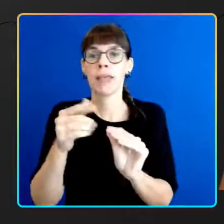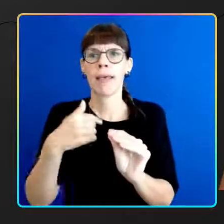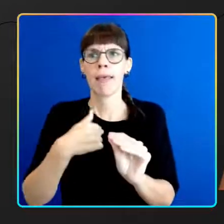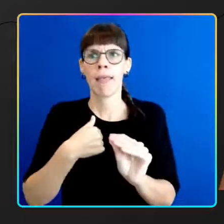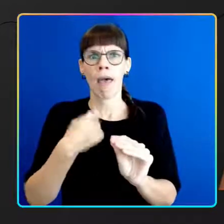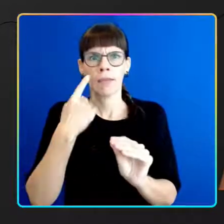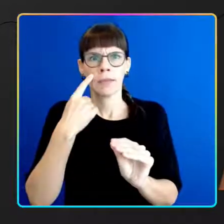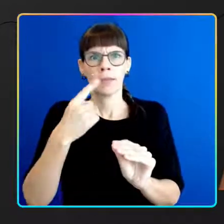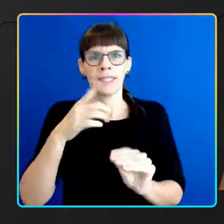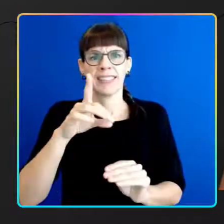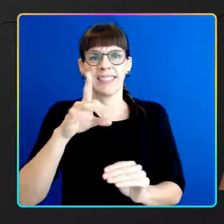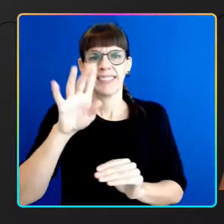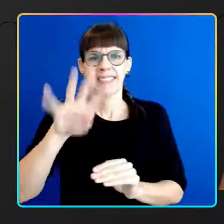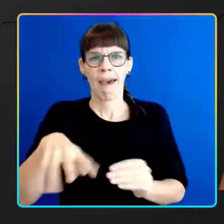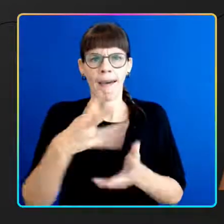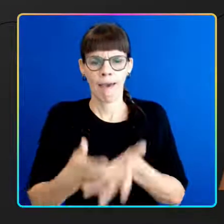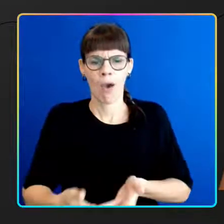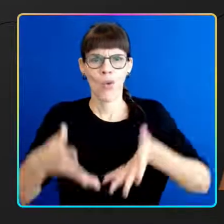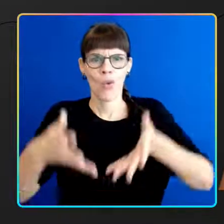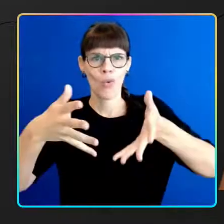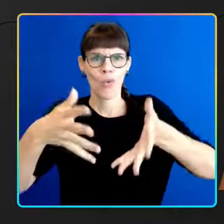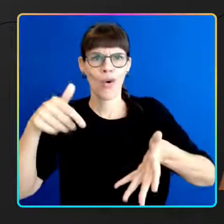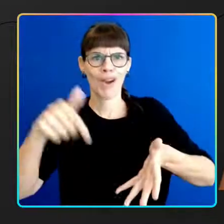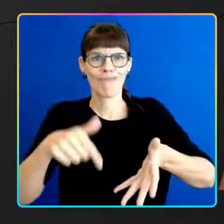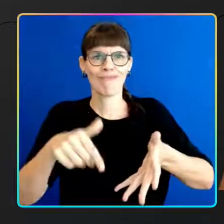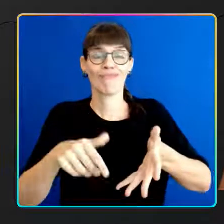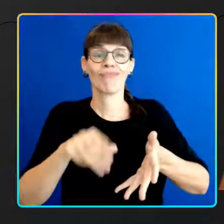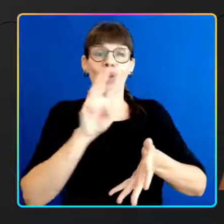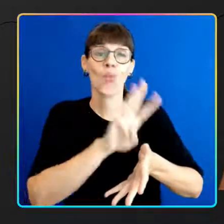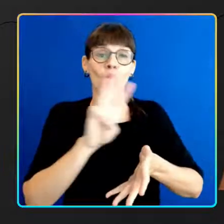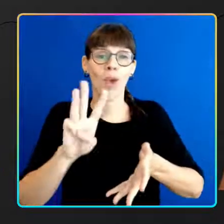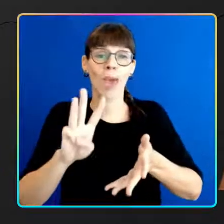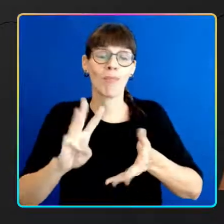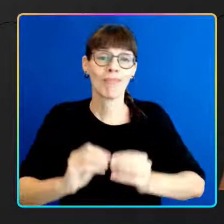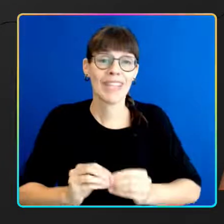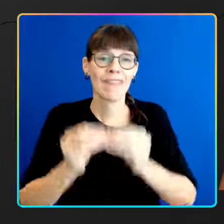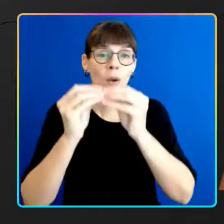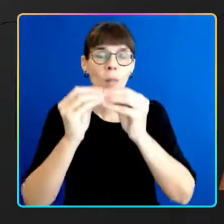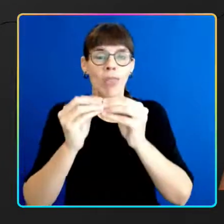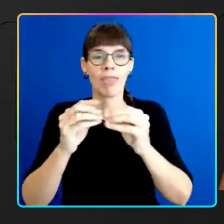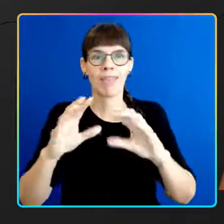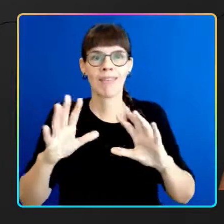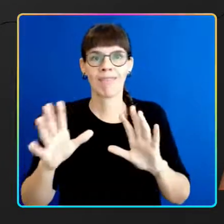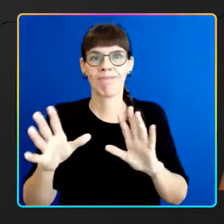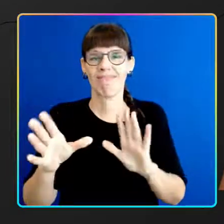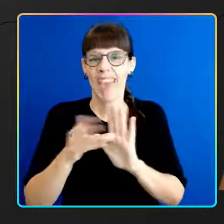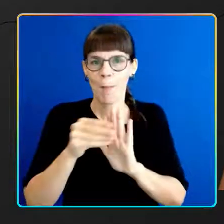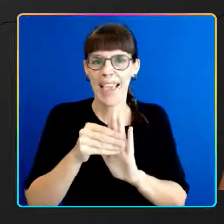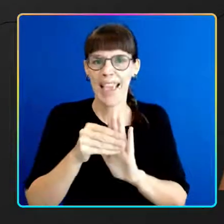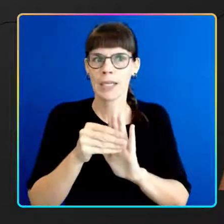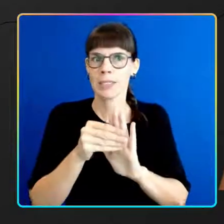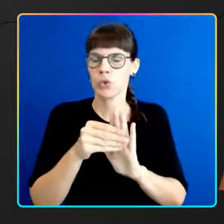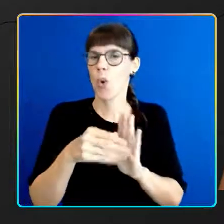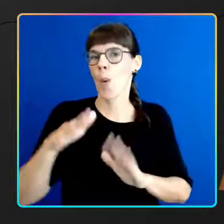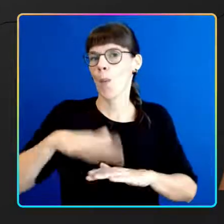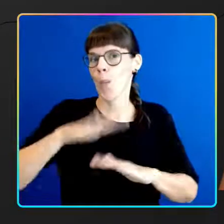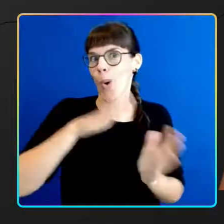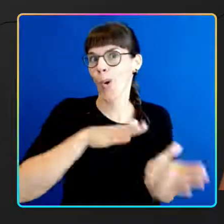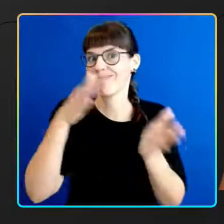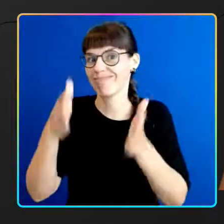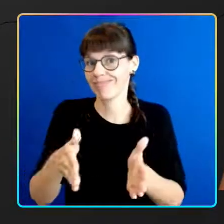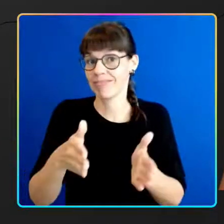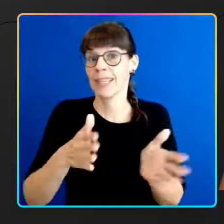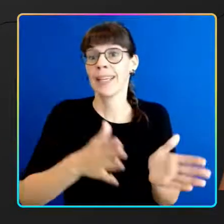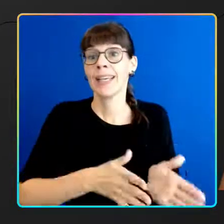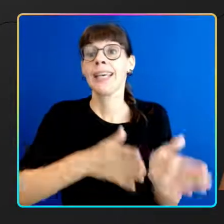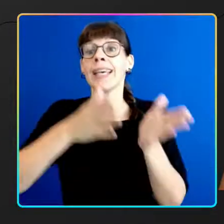data parts of the web development and web application development. So I moved to the data, and then after that, in the